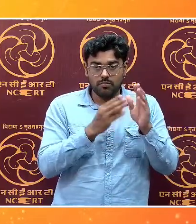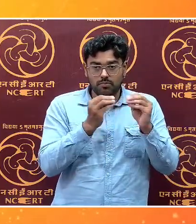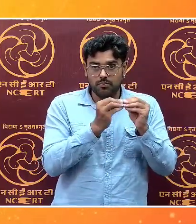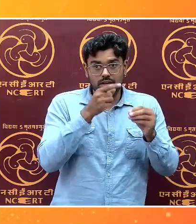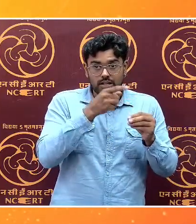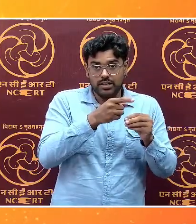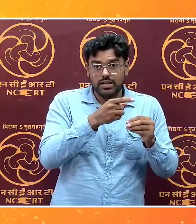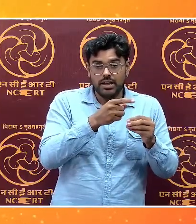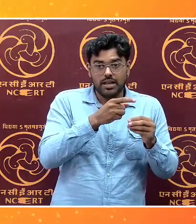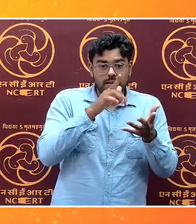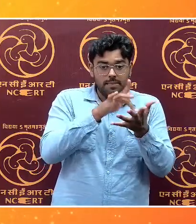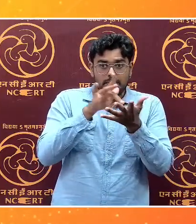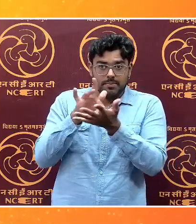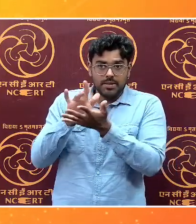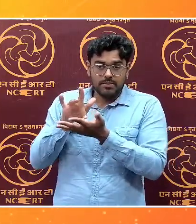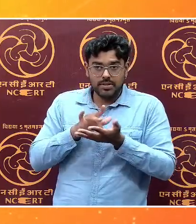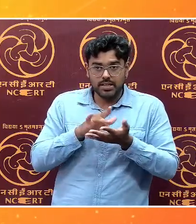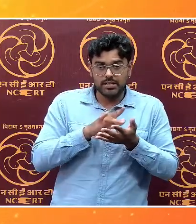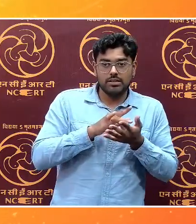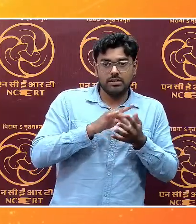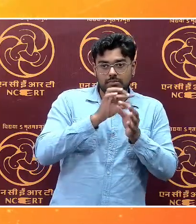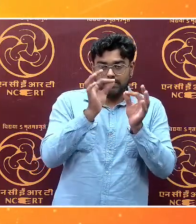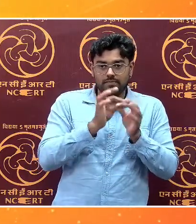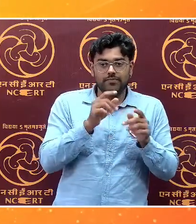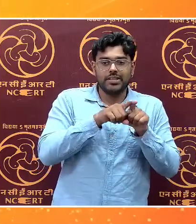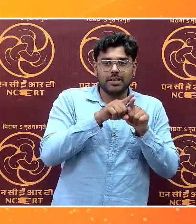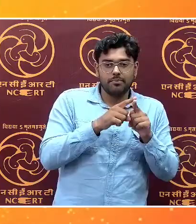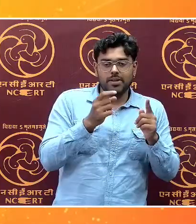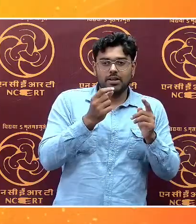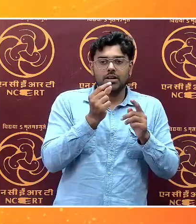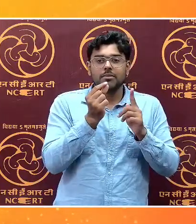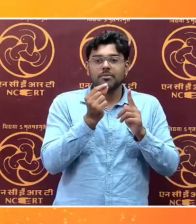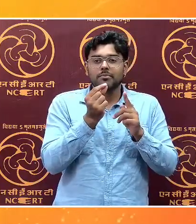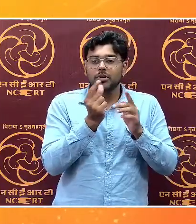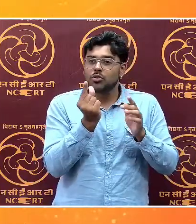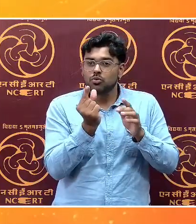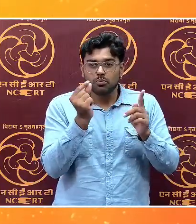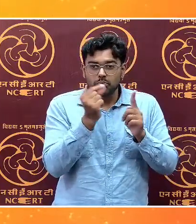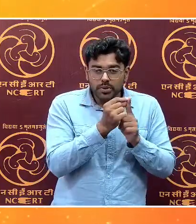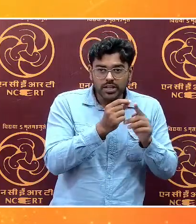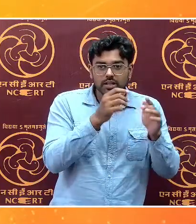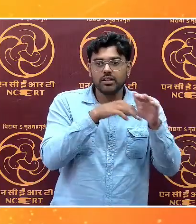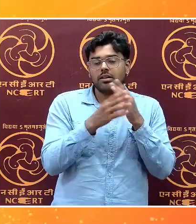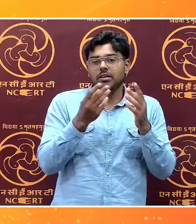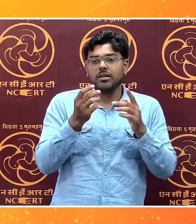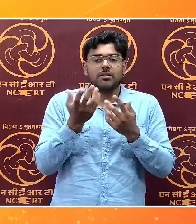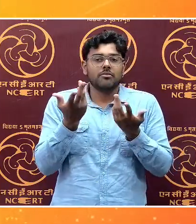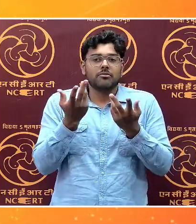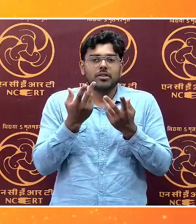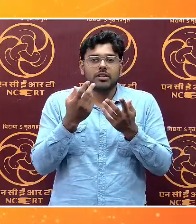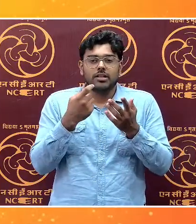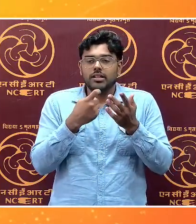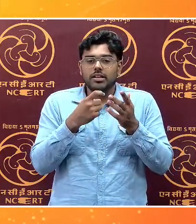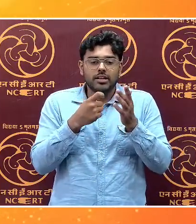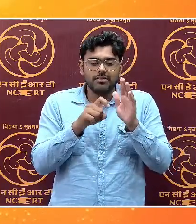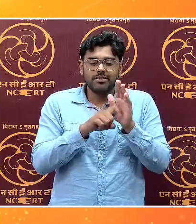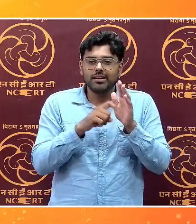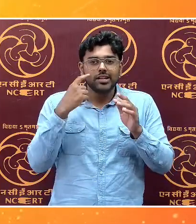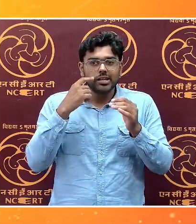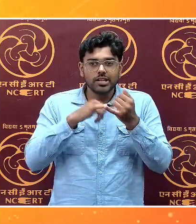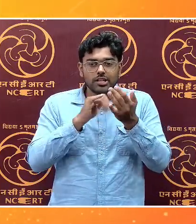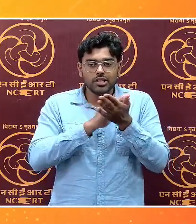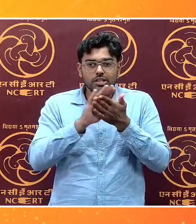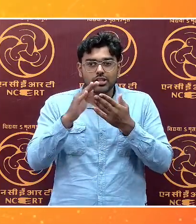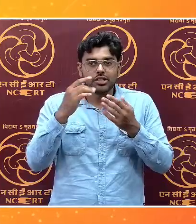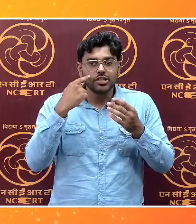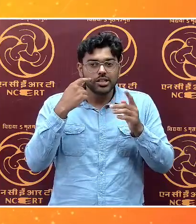at 4 places: Prayagraj, Haridwar, Ujjain, and Nasik. But Godavari Pushkaram is